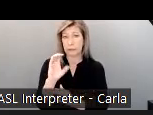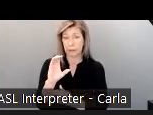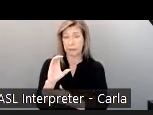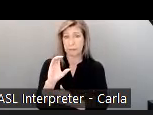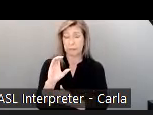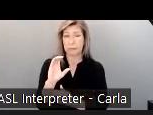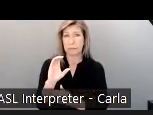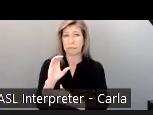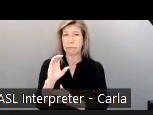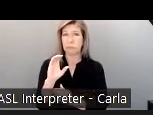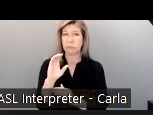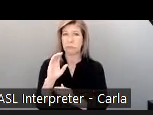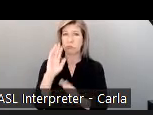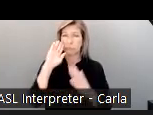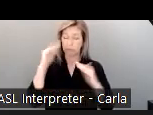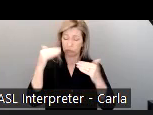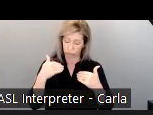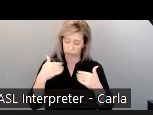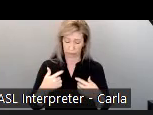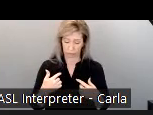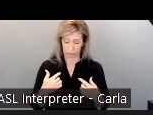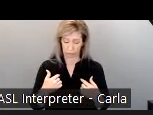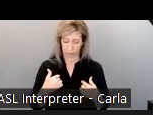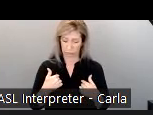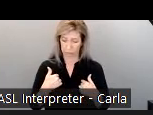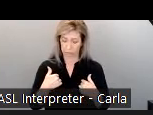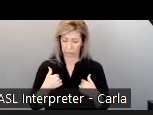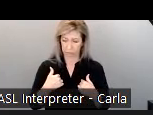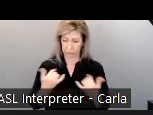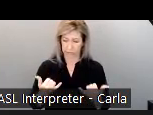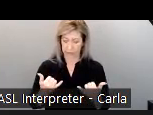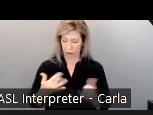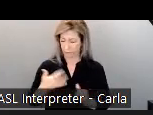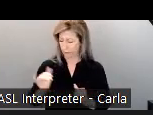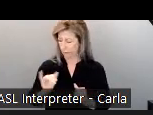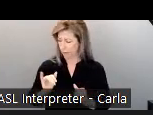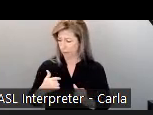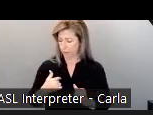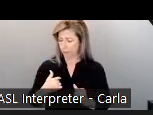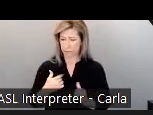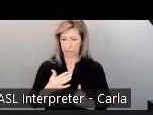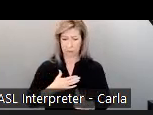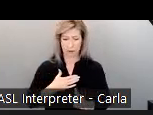just to notice what kind of energy we're bringing into this time together.